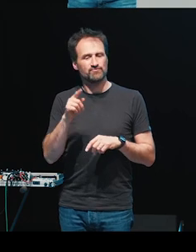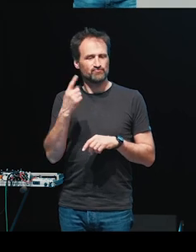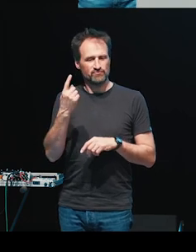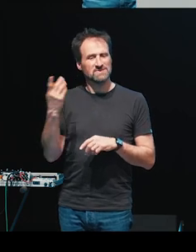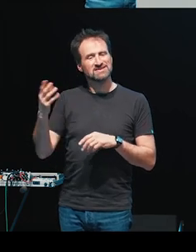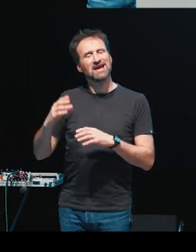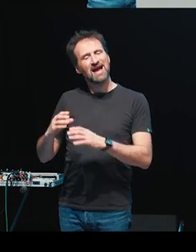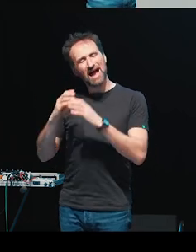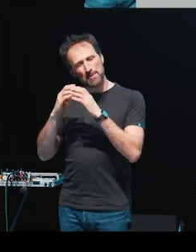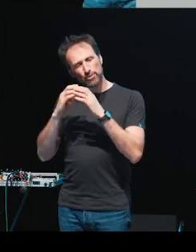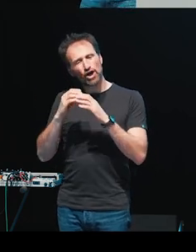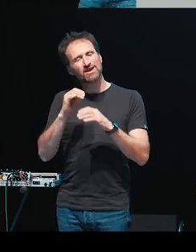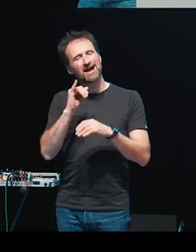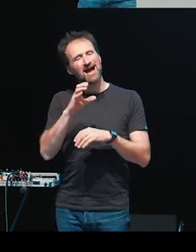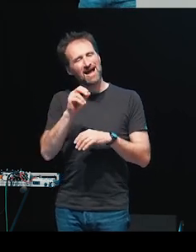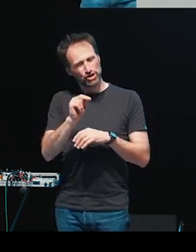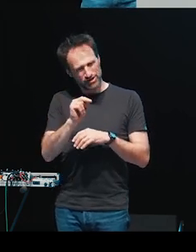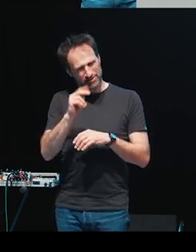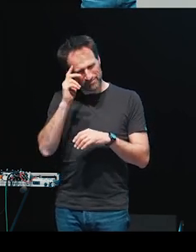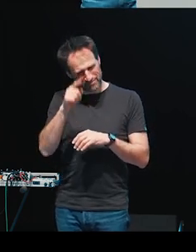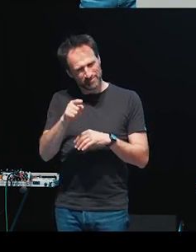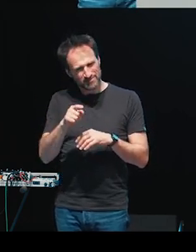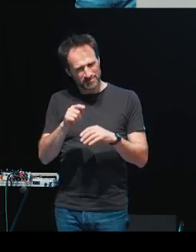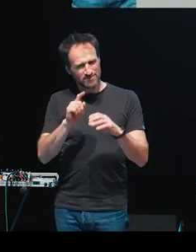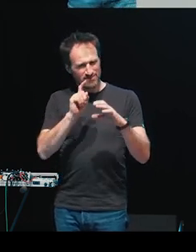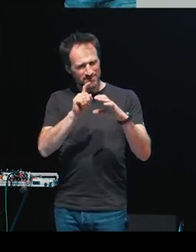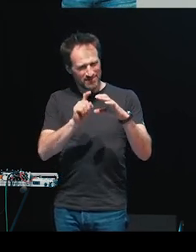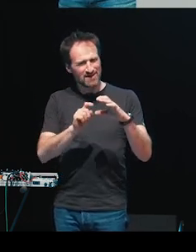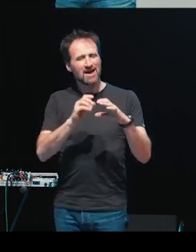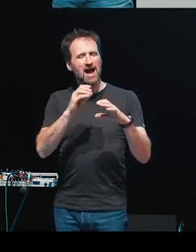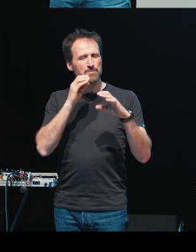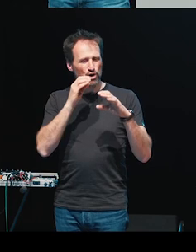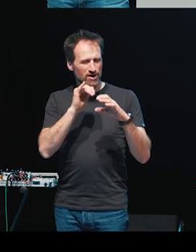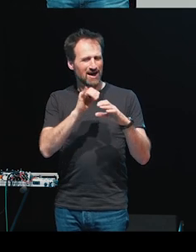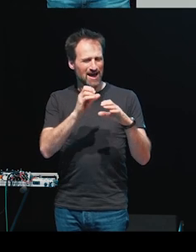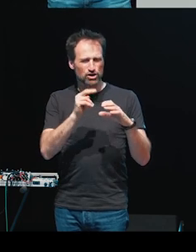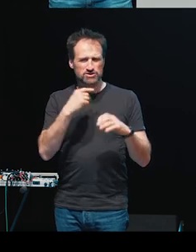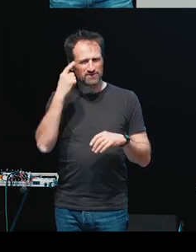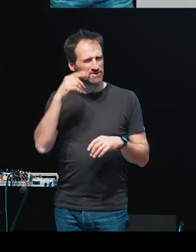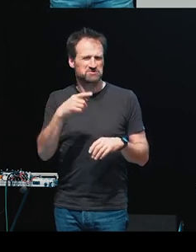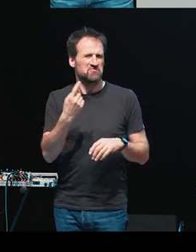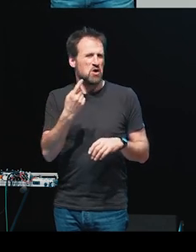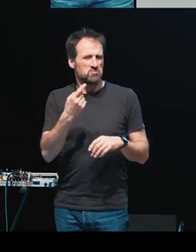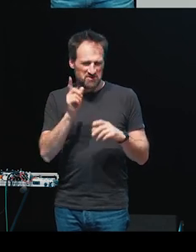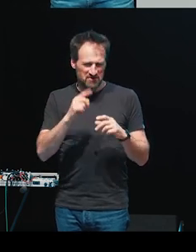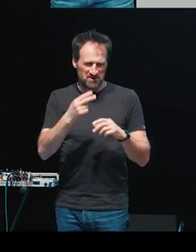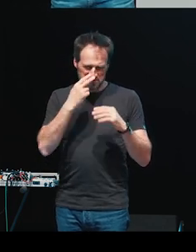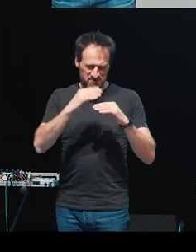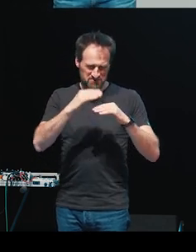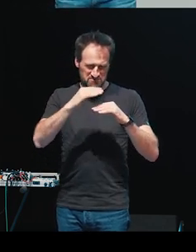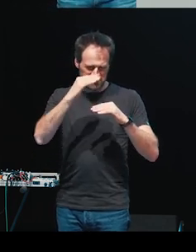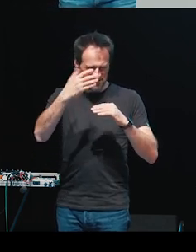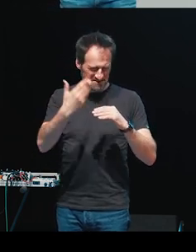is a hamburger icon. For people who don't know the horizontal bars, those are called hamburger icons. I don't know why they're called hamburger icons. Maybe they're because they're horizontal,